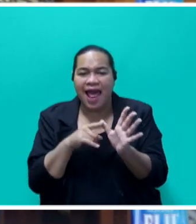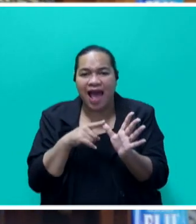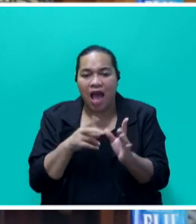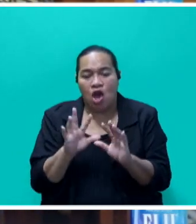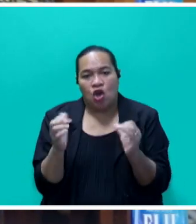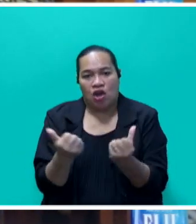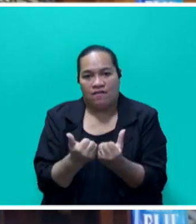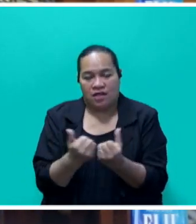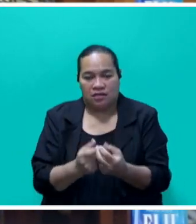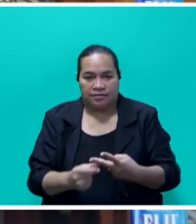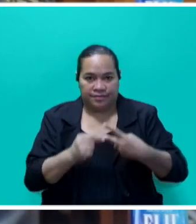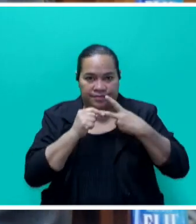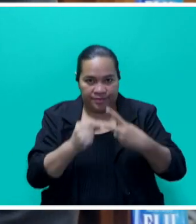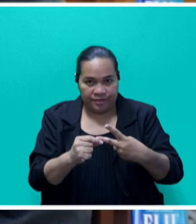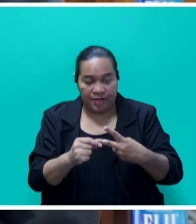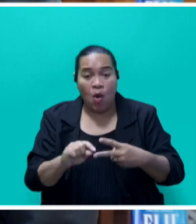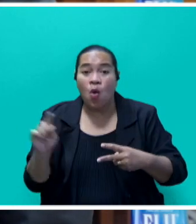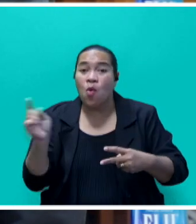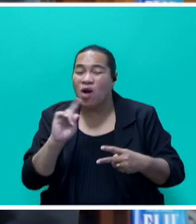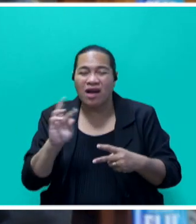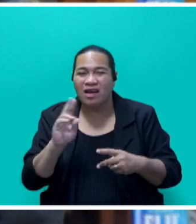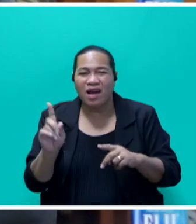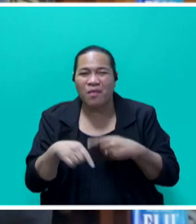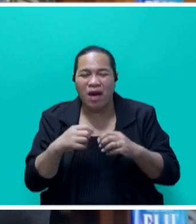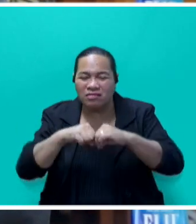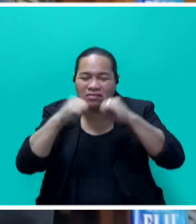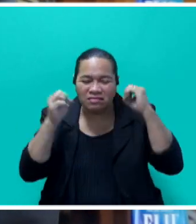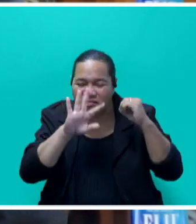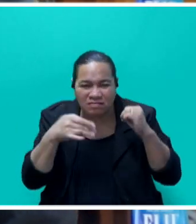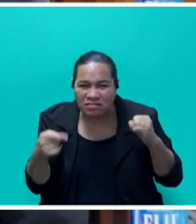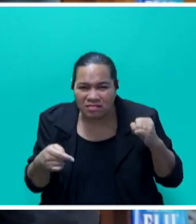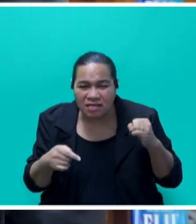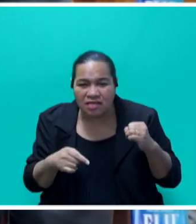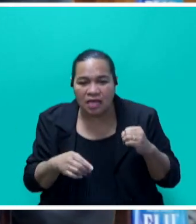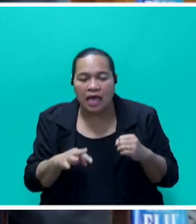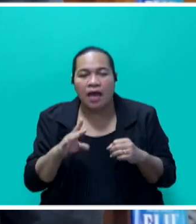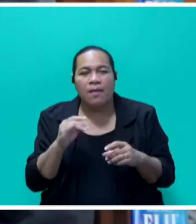Convention, which mainly deals with